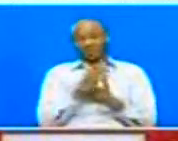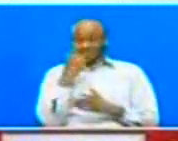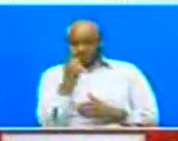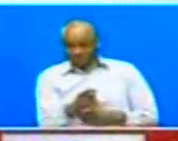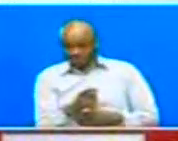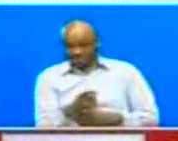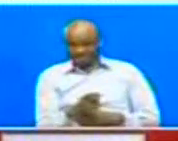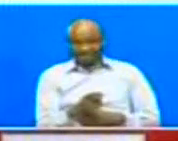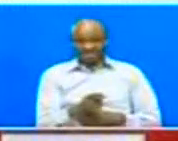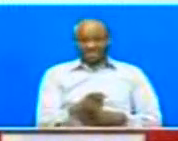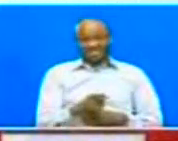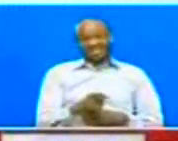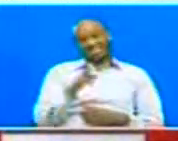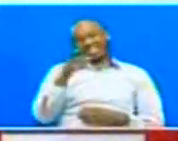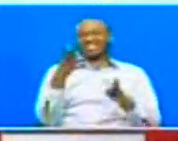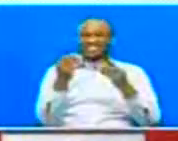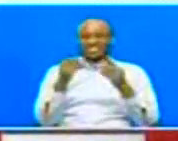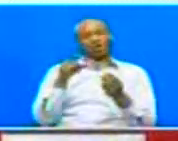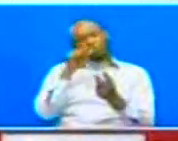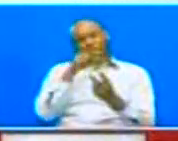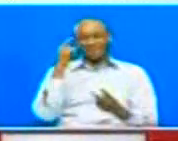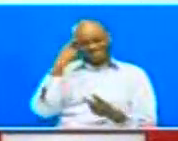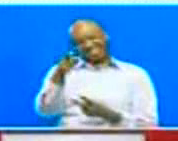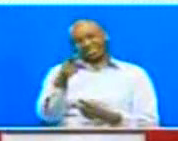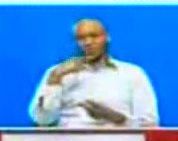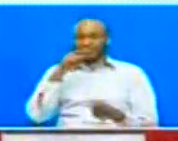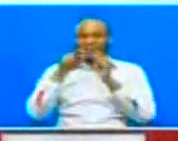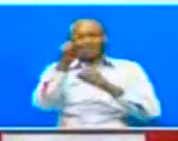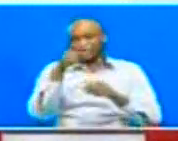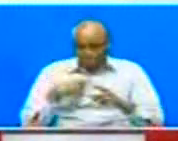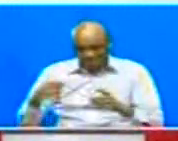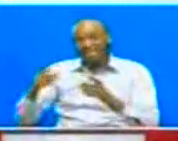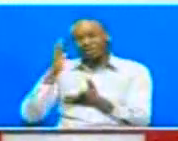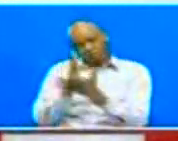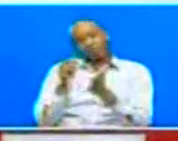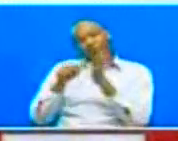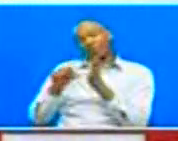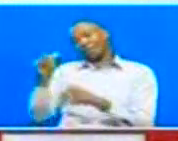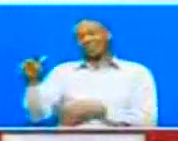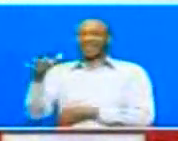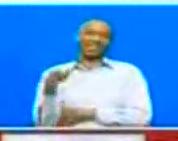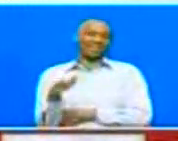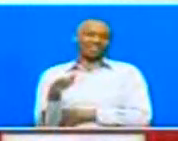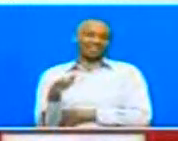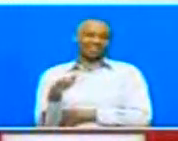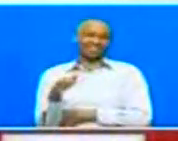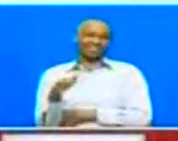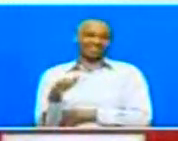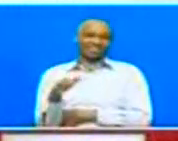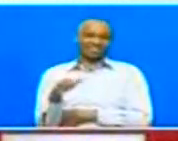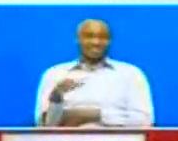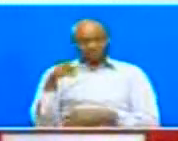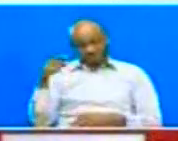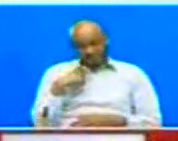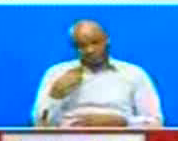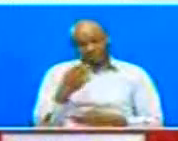probably the easier option, which is, for me, wrong both in terms of law, in terms of facts. Mheshimiwa has not told us the extent to which they have actually employed